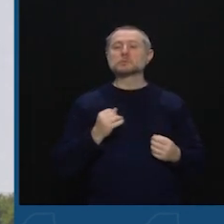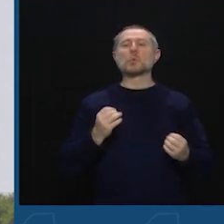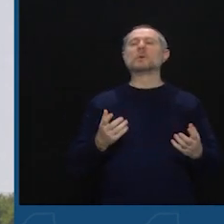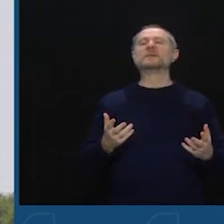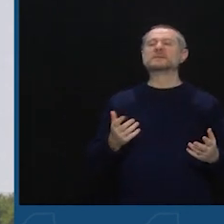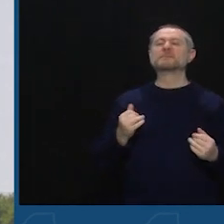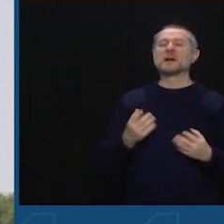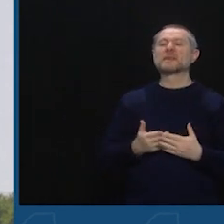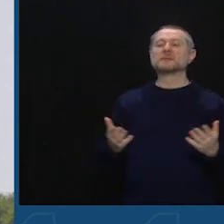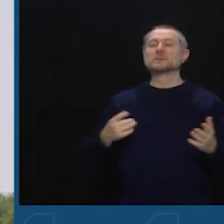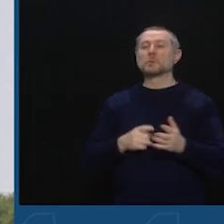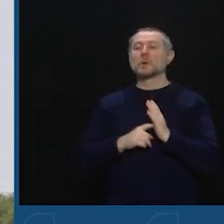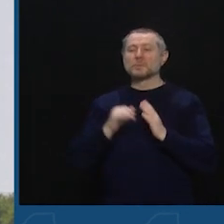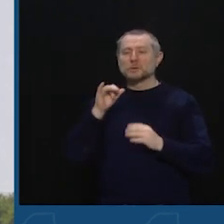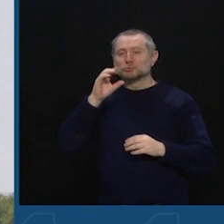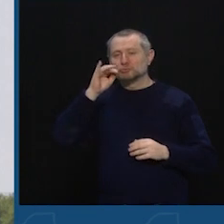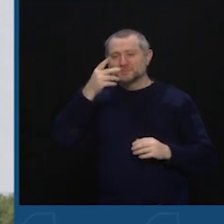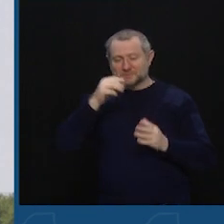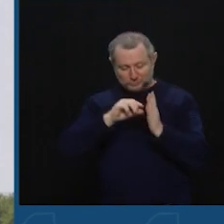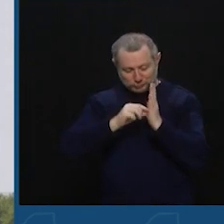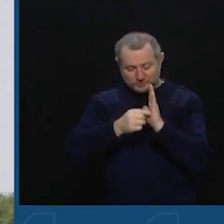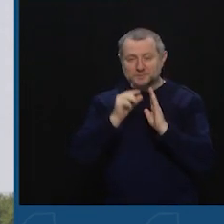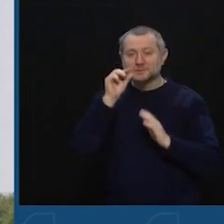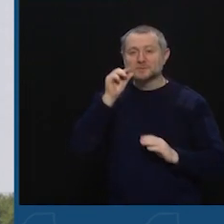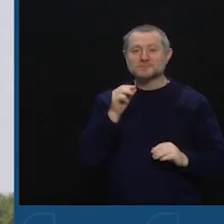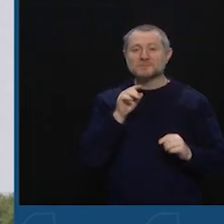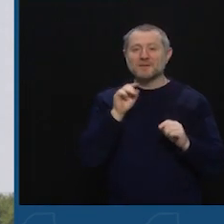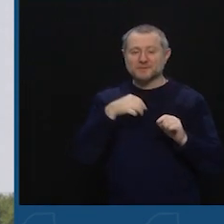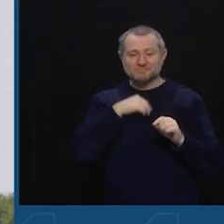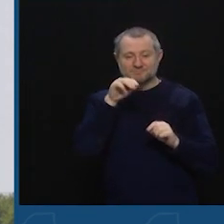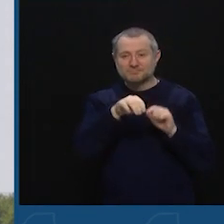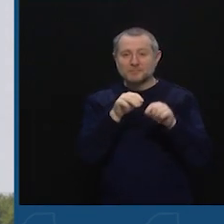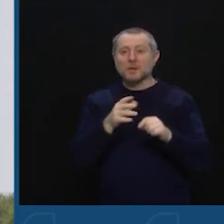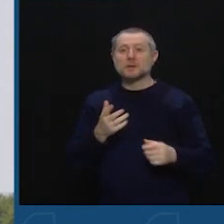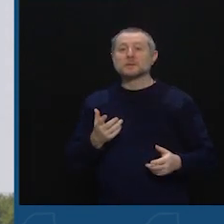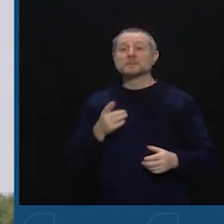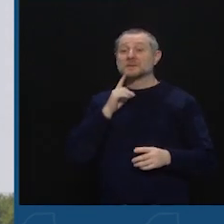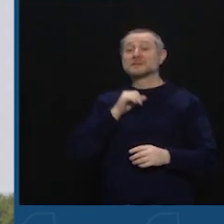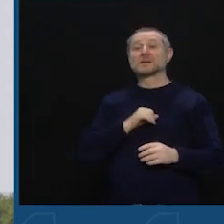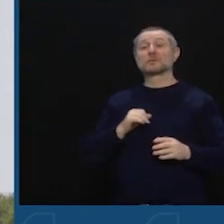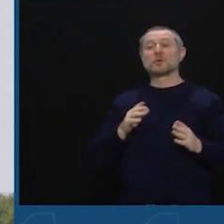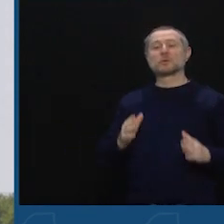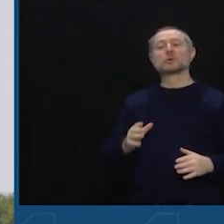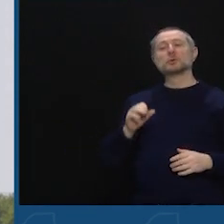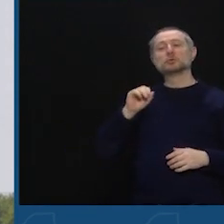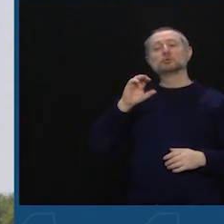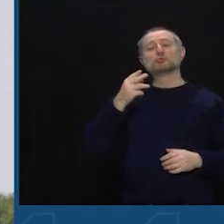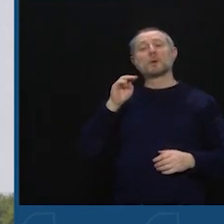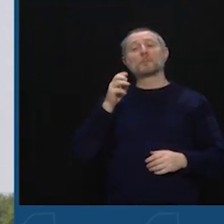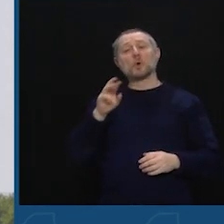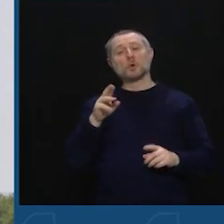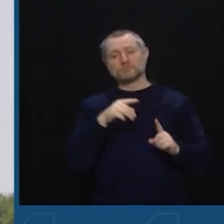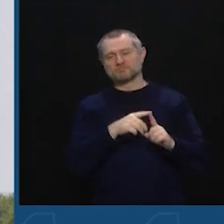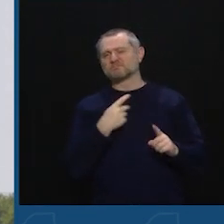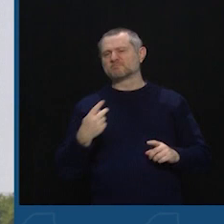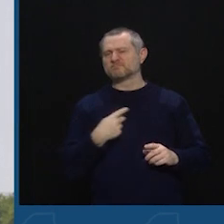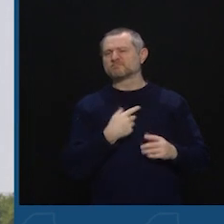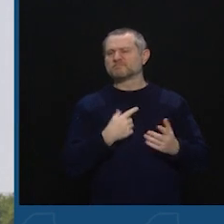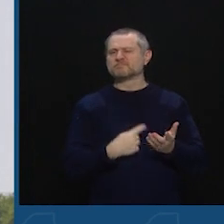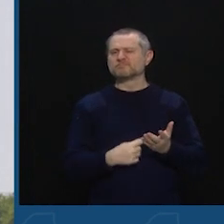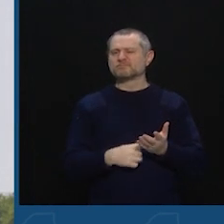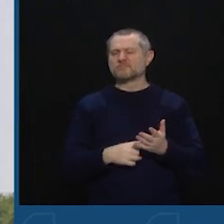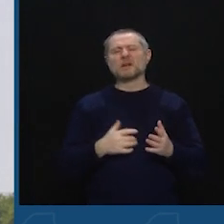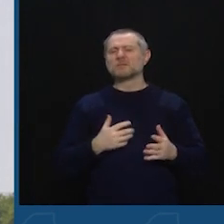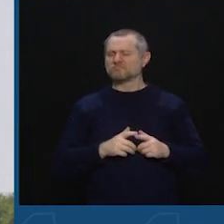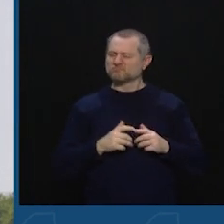was developed, and it should be developed right here in the state of New York. So Senator Schumer and I, we are aggressive. We are pit bulls when it comes to bringing